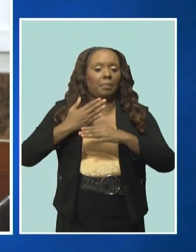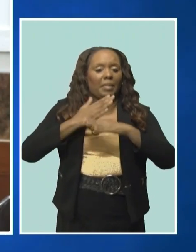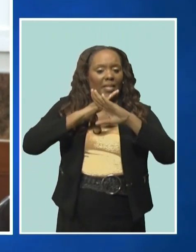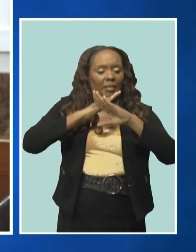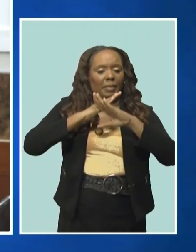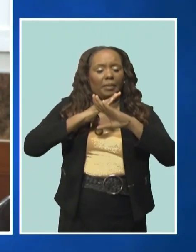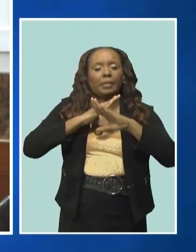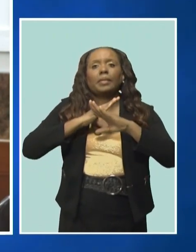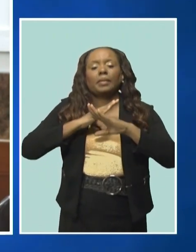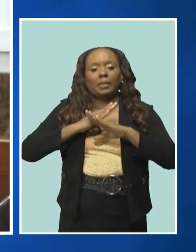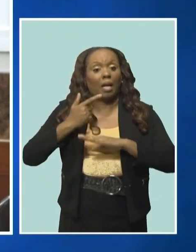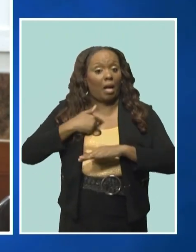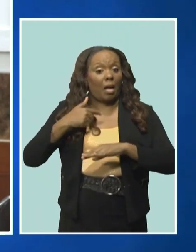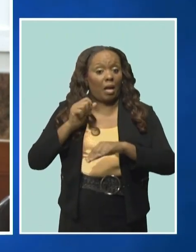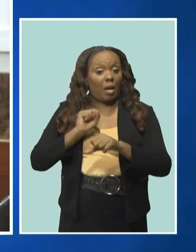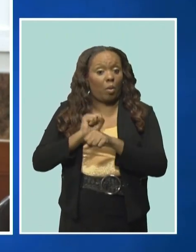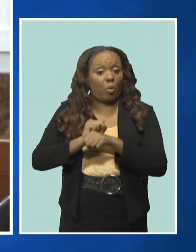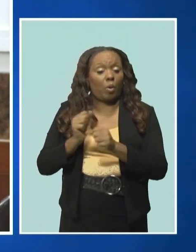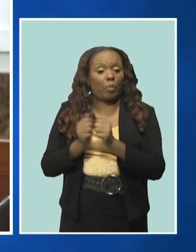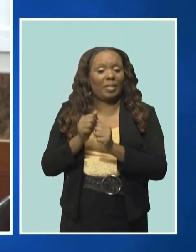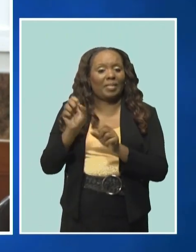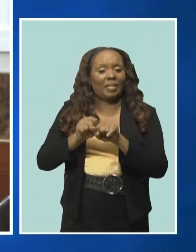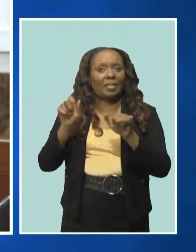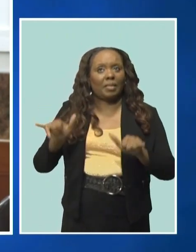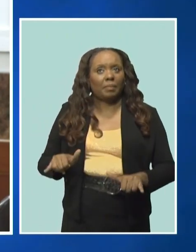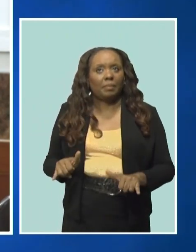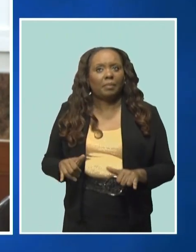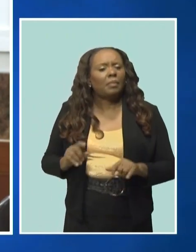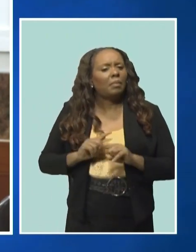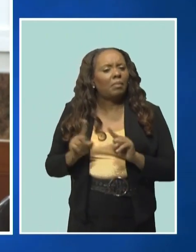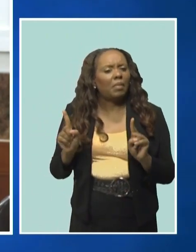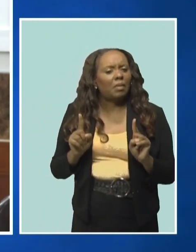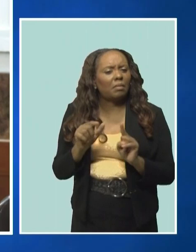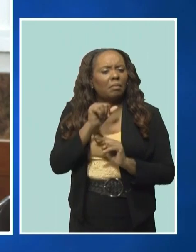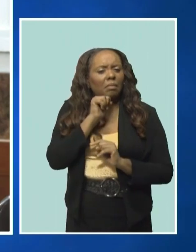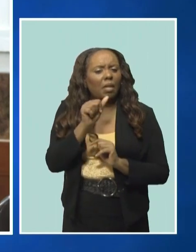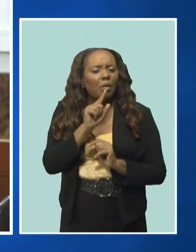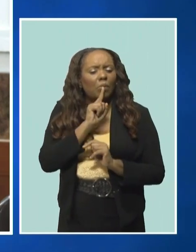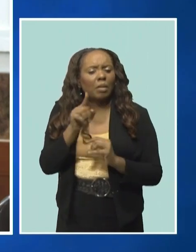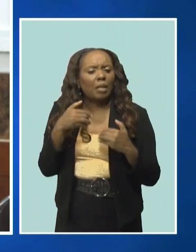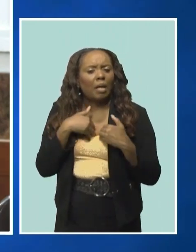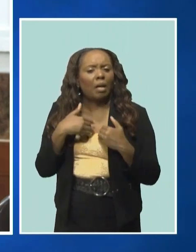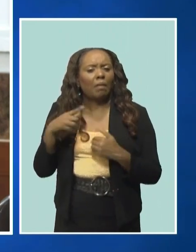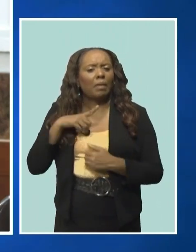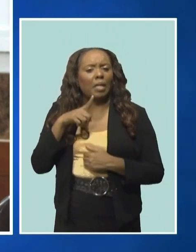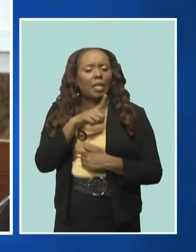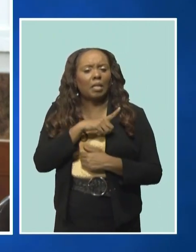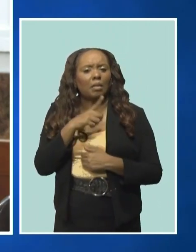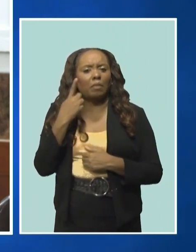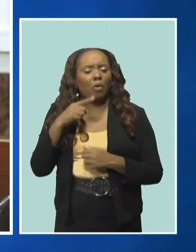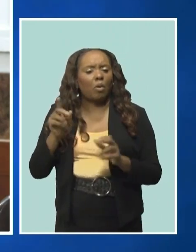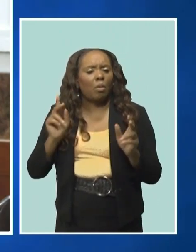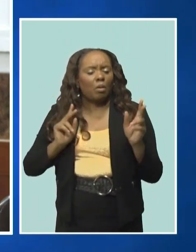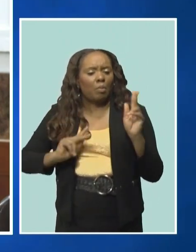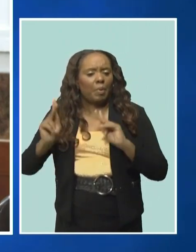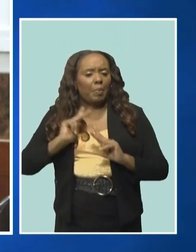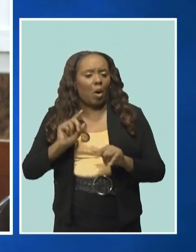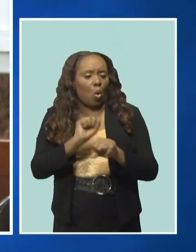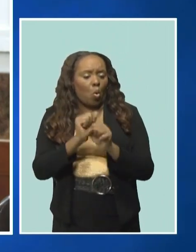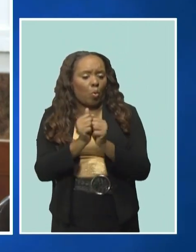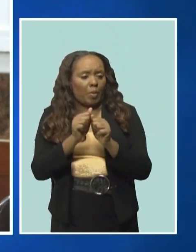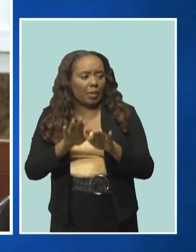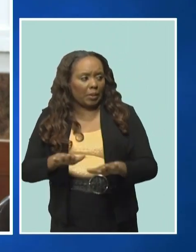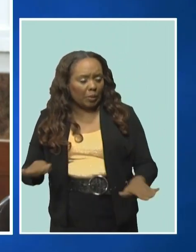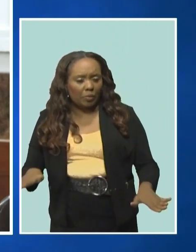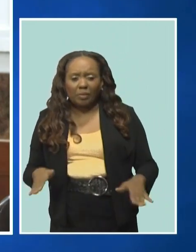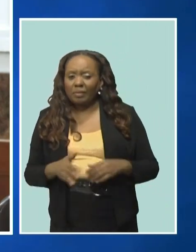there's very little that speaks to the protection of the people who have to work with these children. And because the children